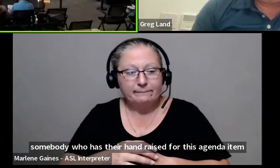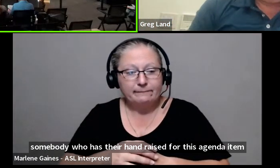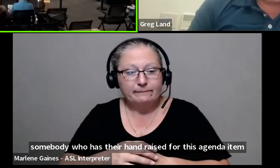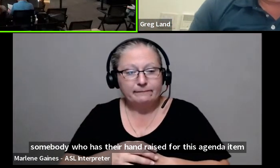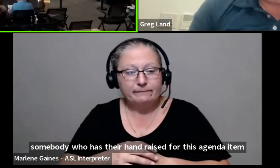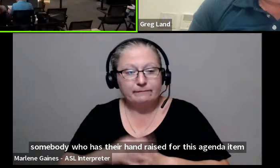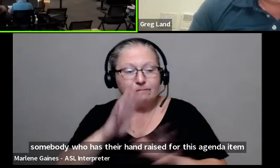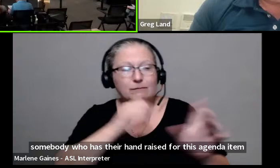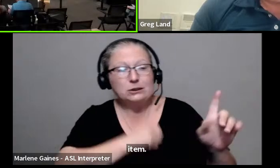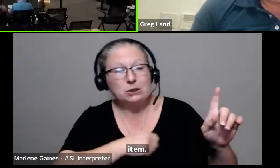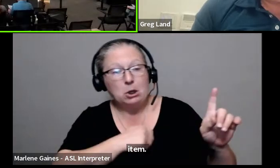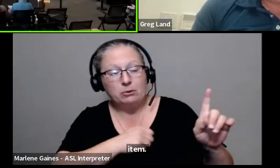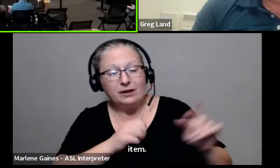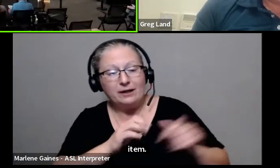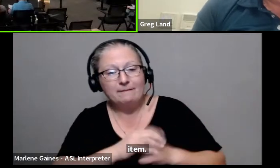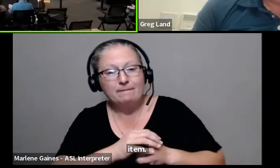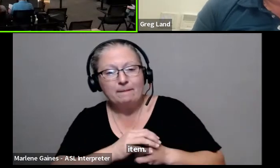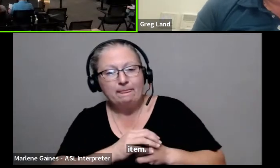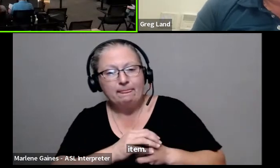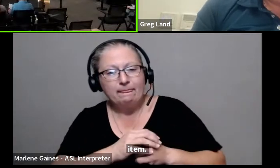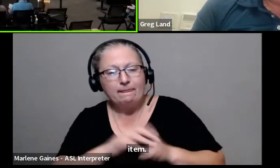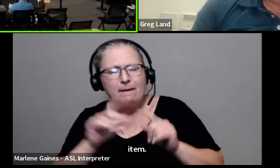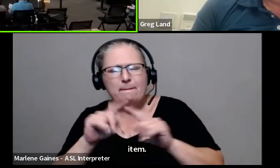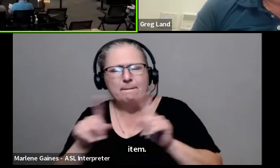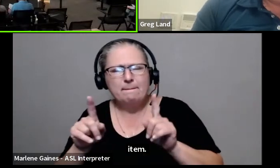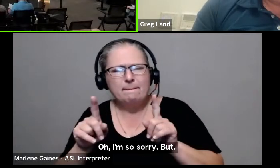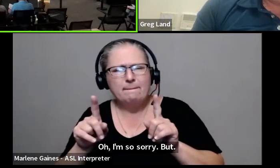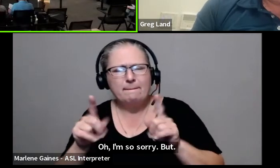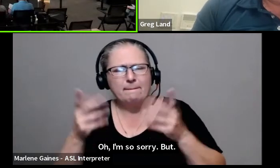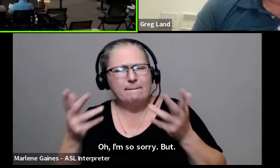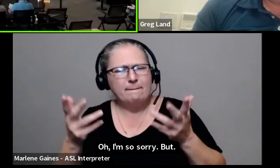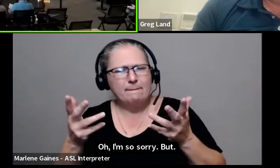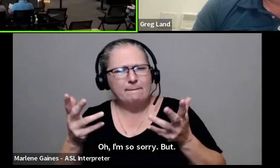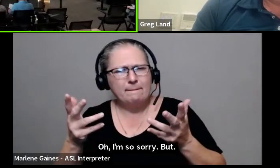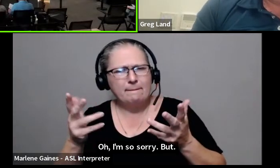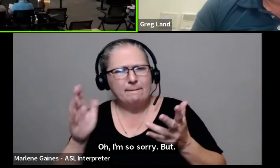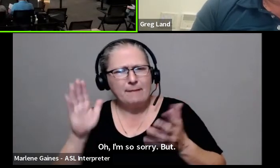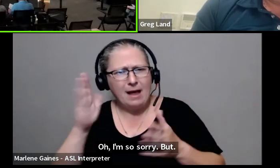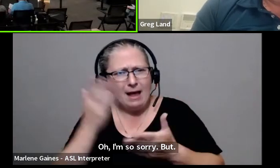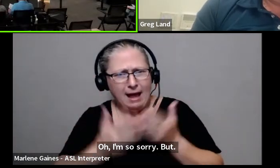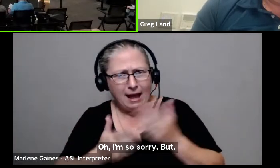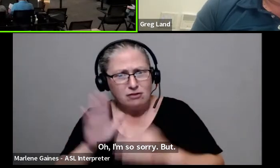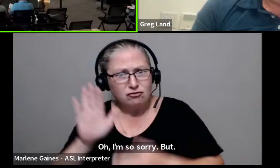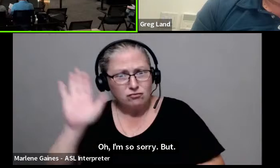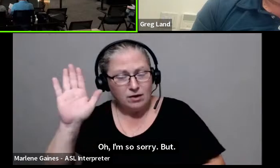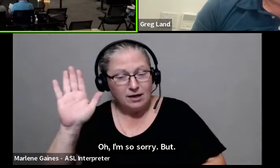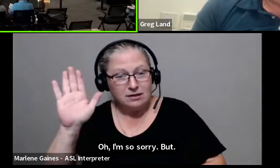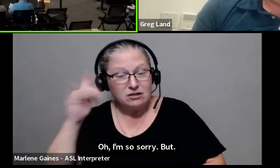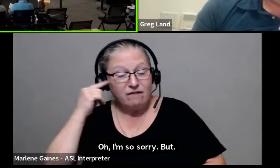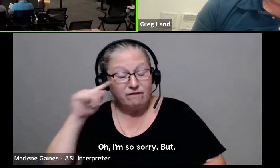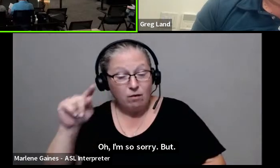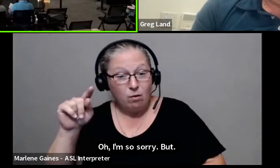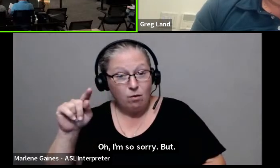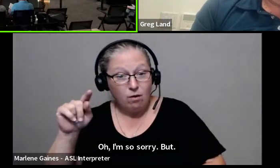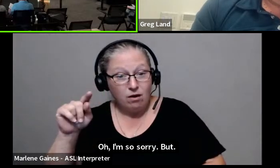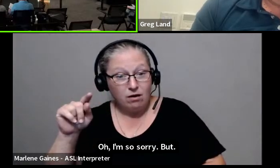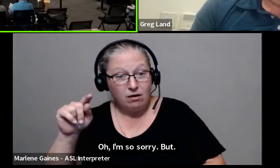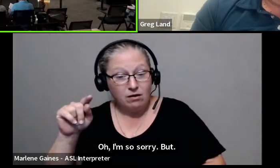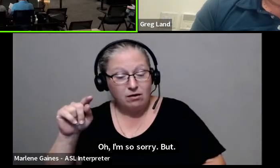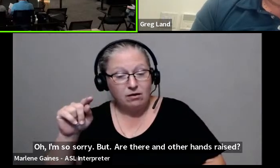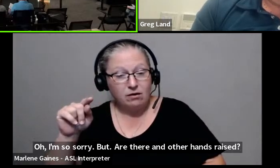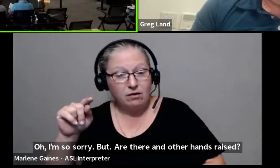Oh, I'm so sorry, but are there hands raised for